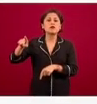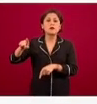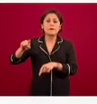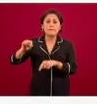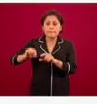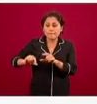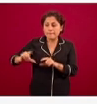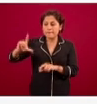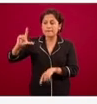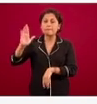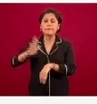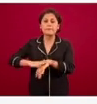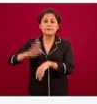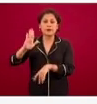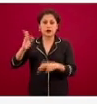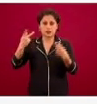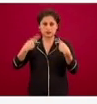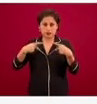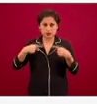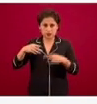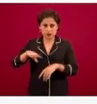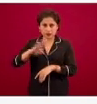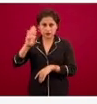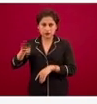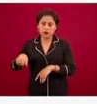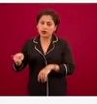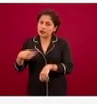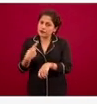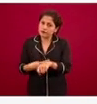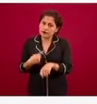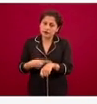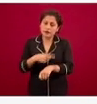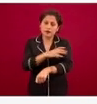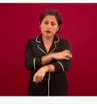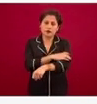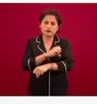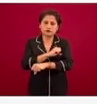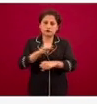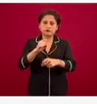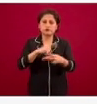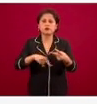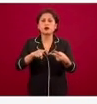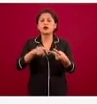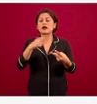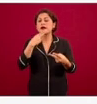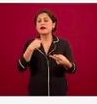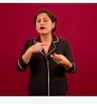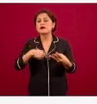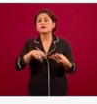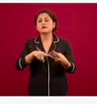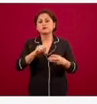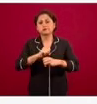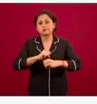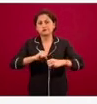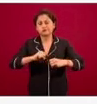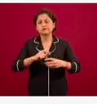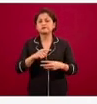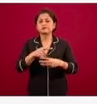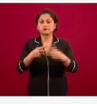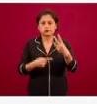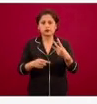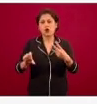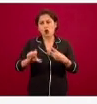complications when being infected with this virus are still hypertension, diabetes, and